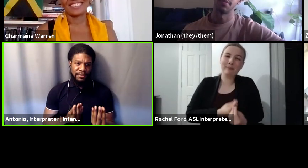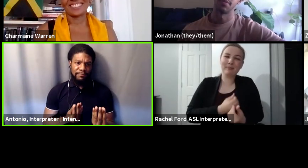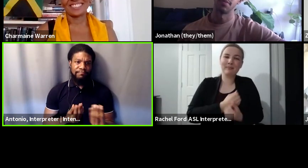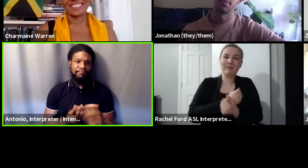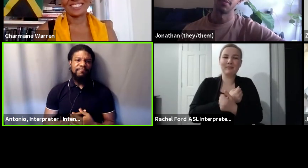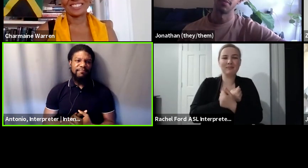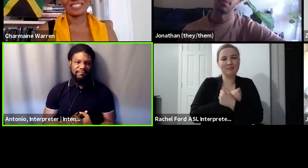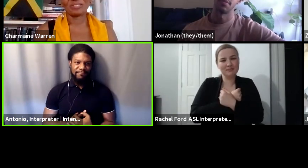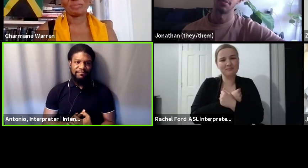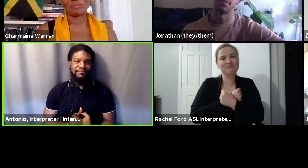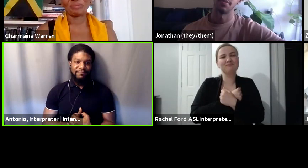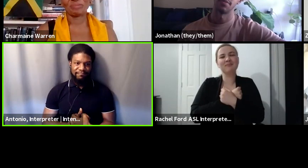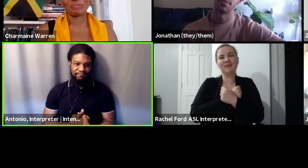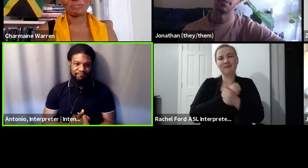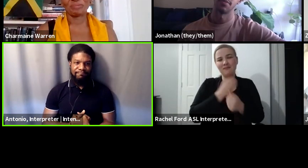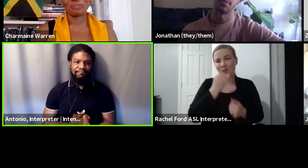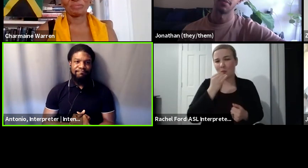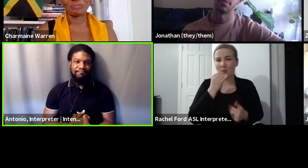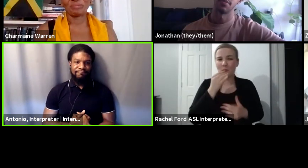and